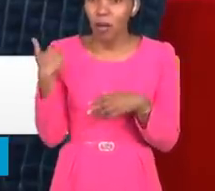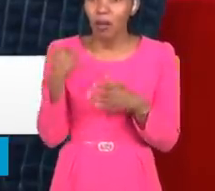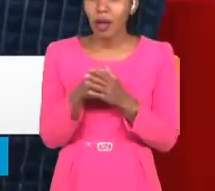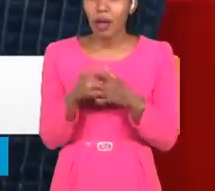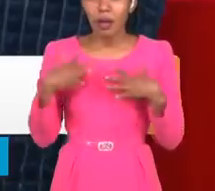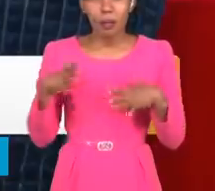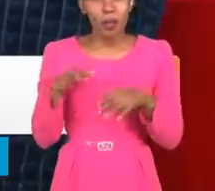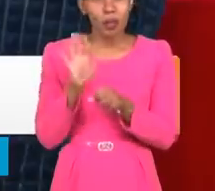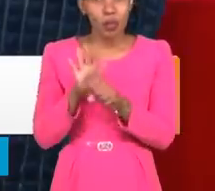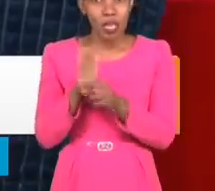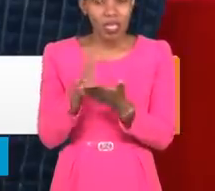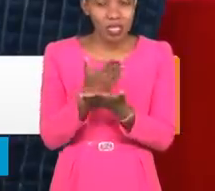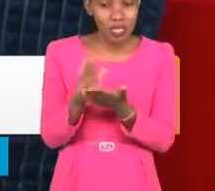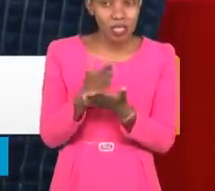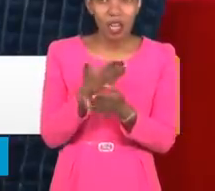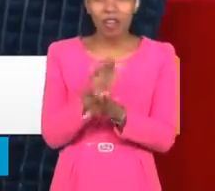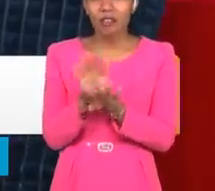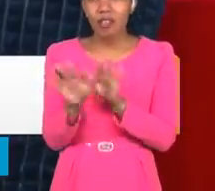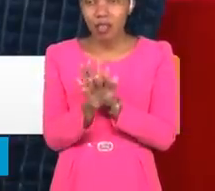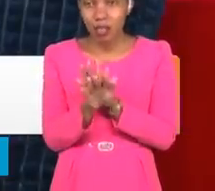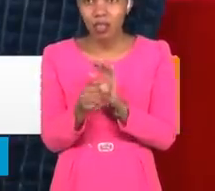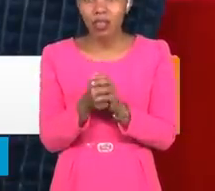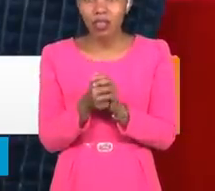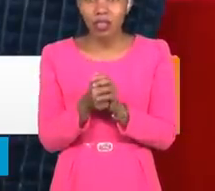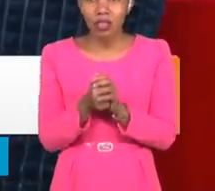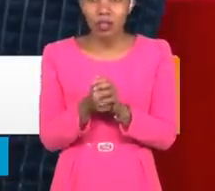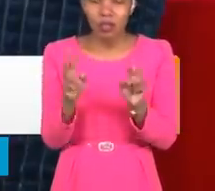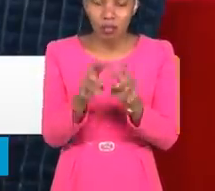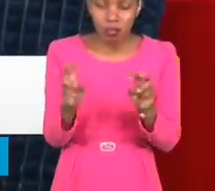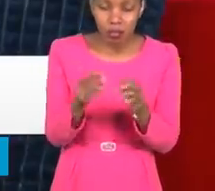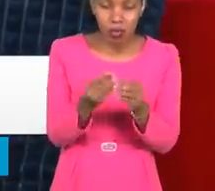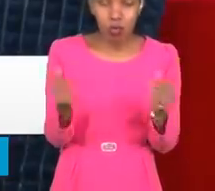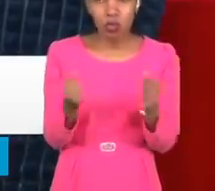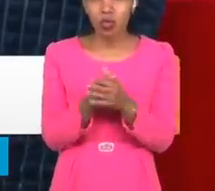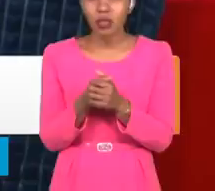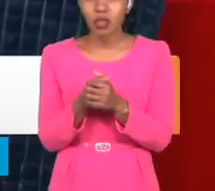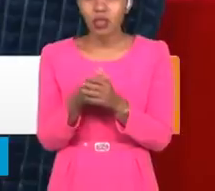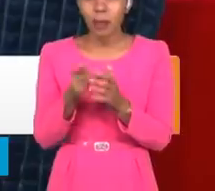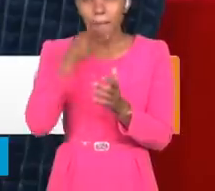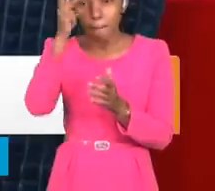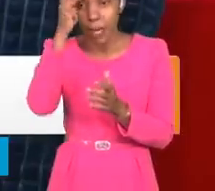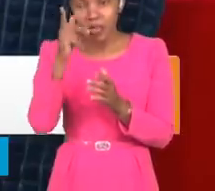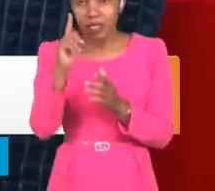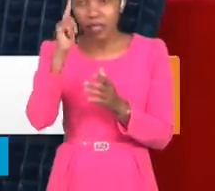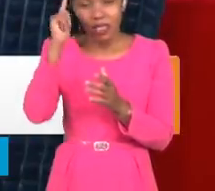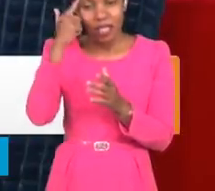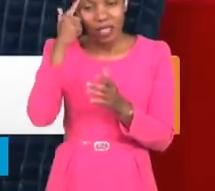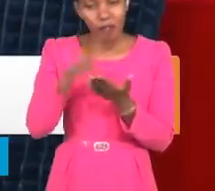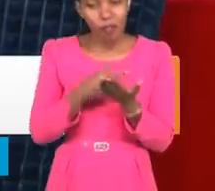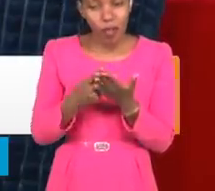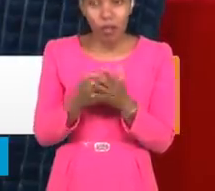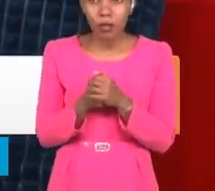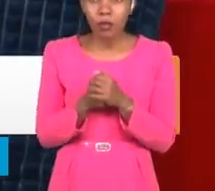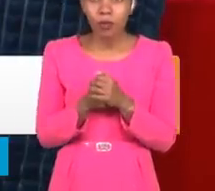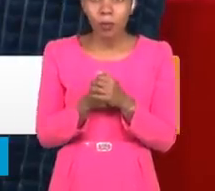Many people share everything. Yeah. So we are looking at solutions so that the parents we think are mm-hmm. failing yeah.